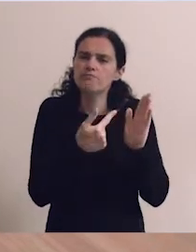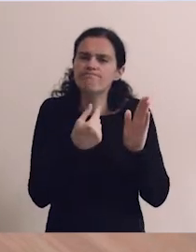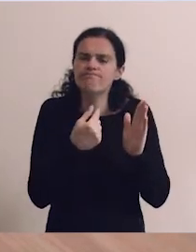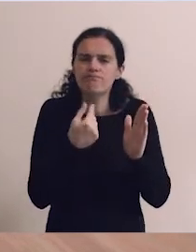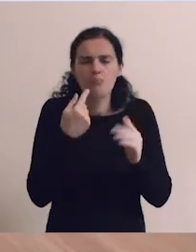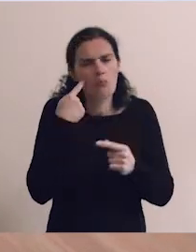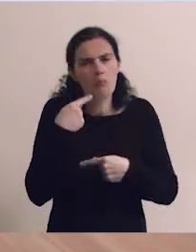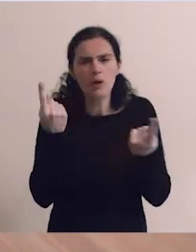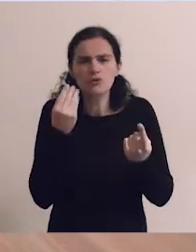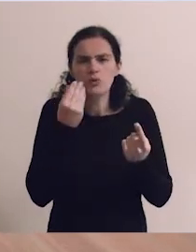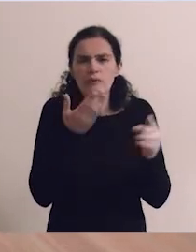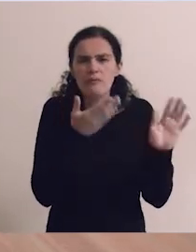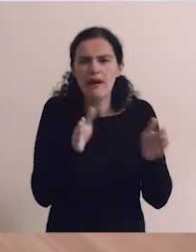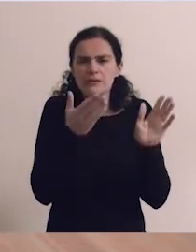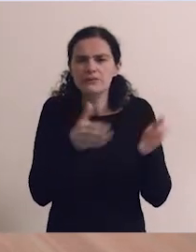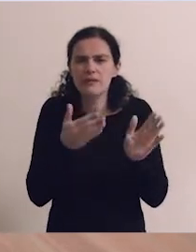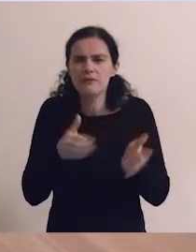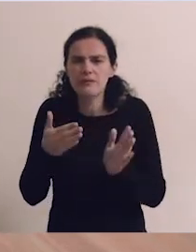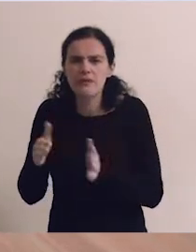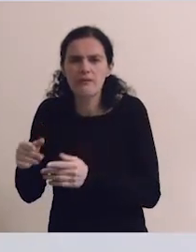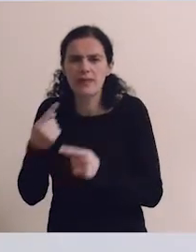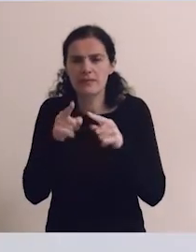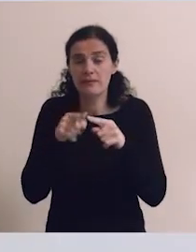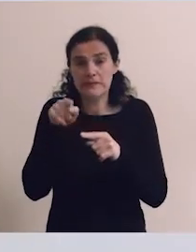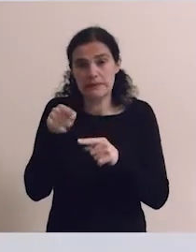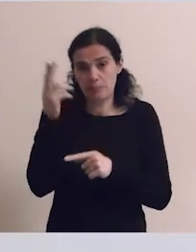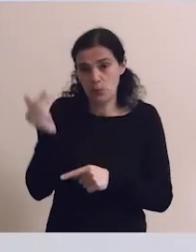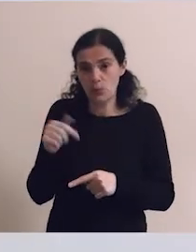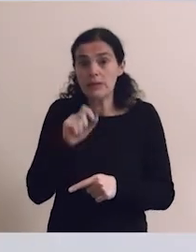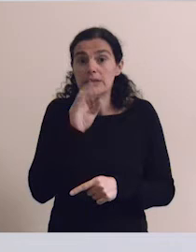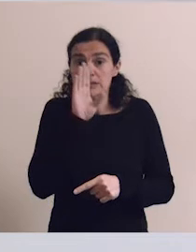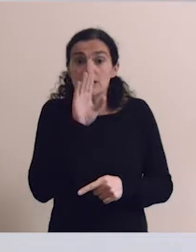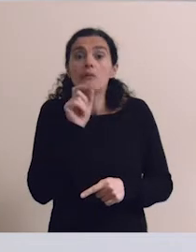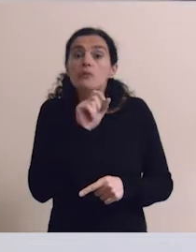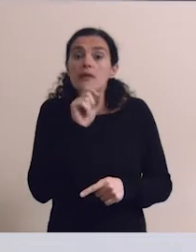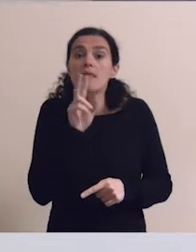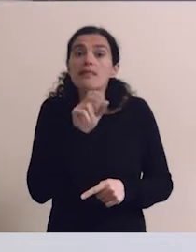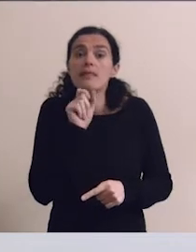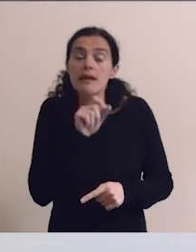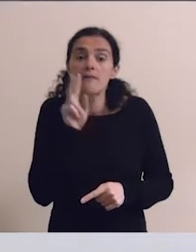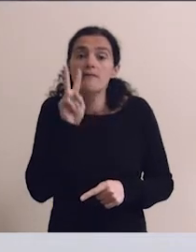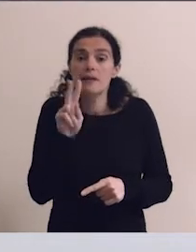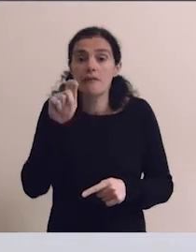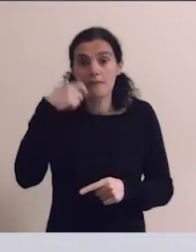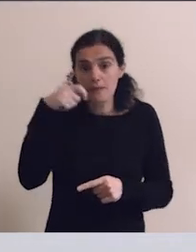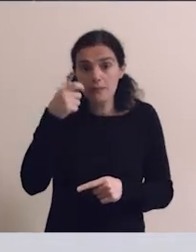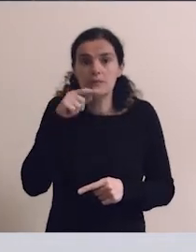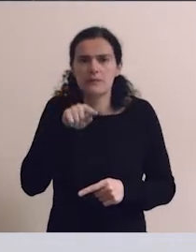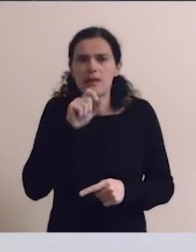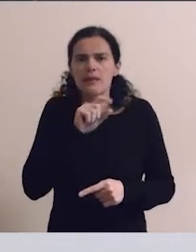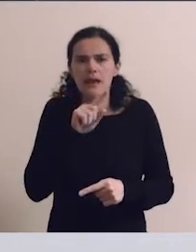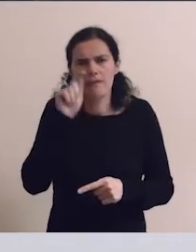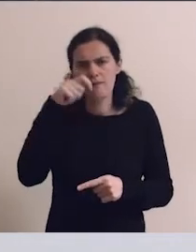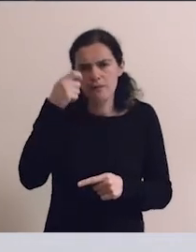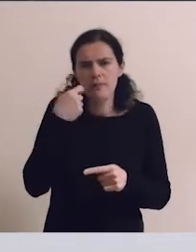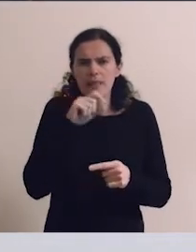documents the different stages of this painting. If you have the opportunity to see this film, you will see that the painting